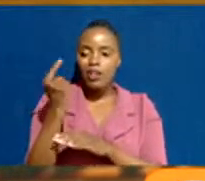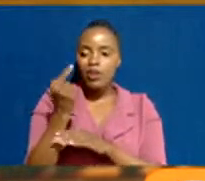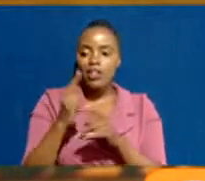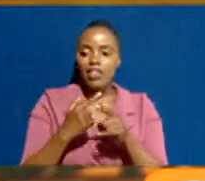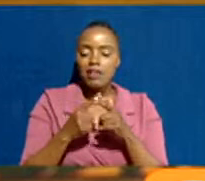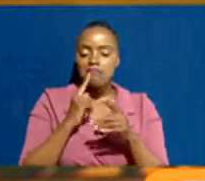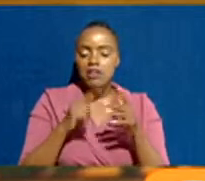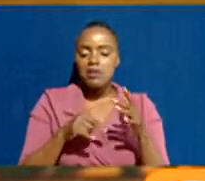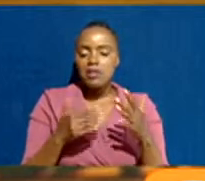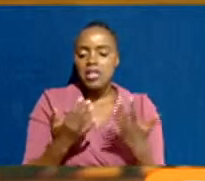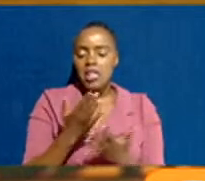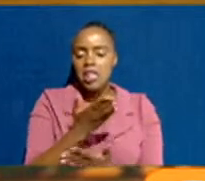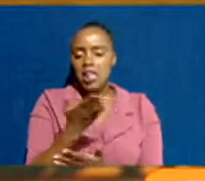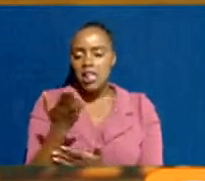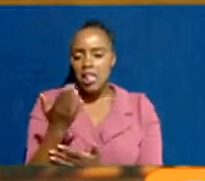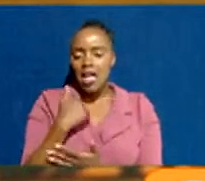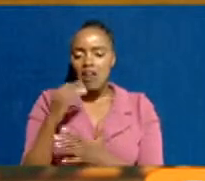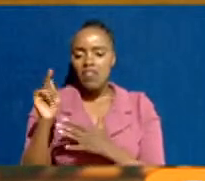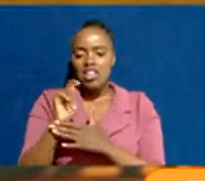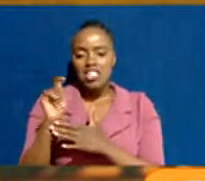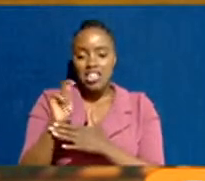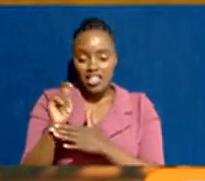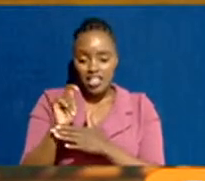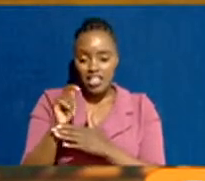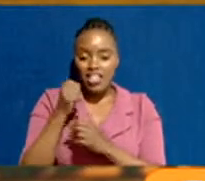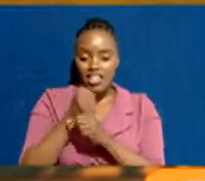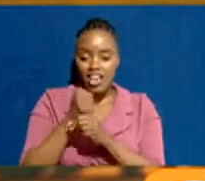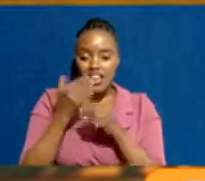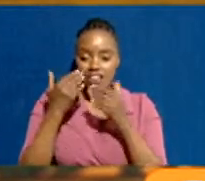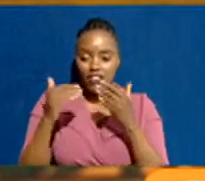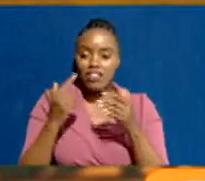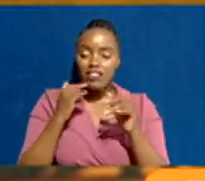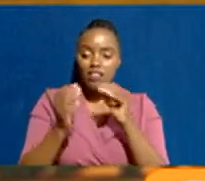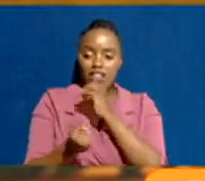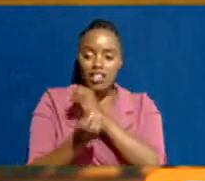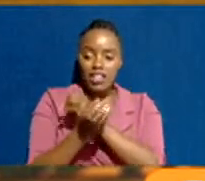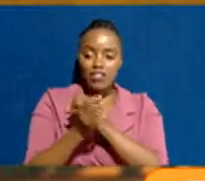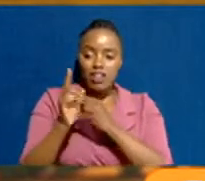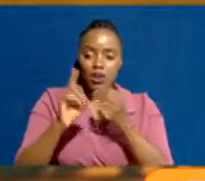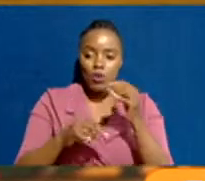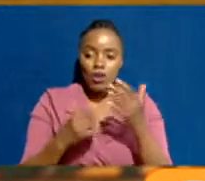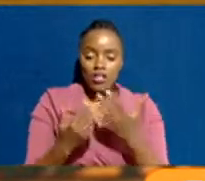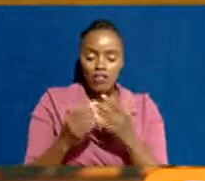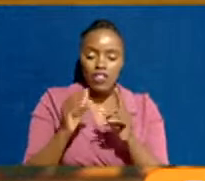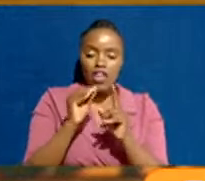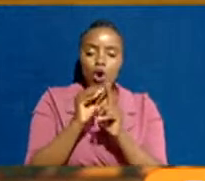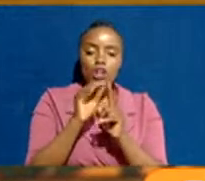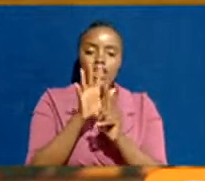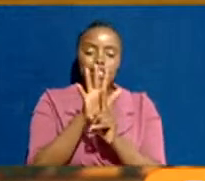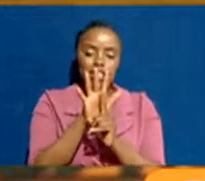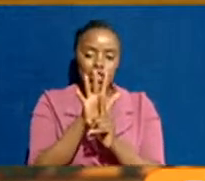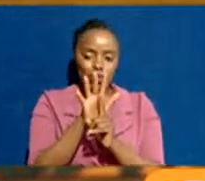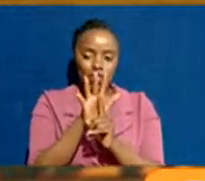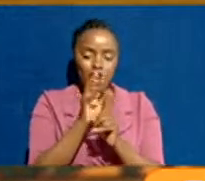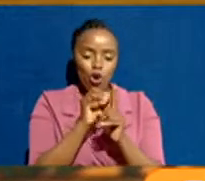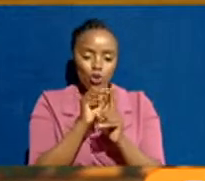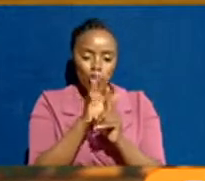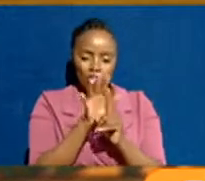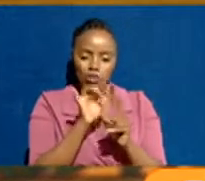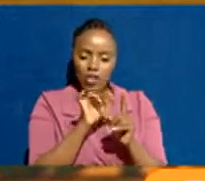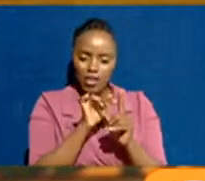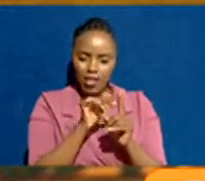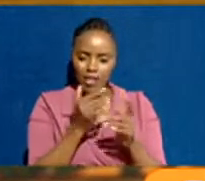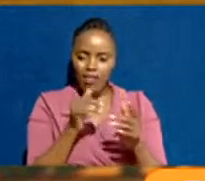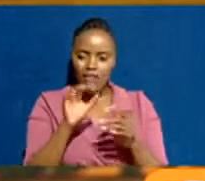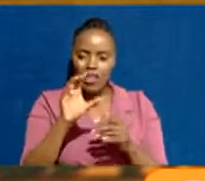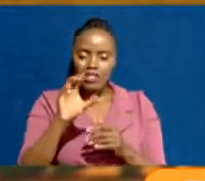you are calling it a training, in fact, they were describing it as reorientation. You know,